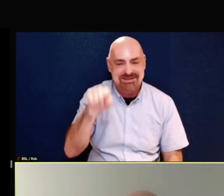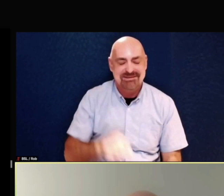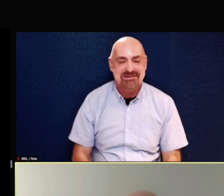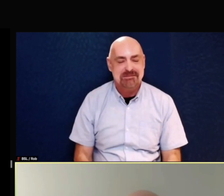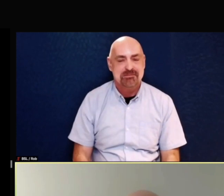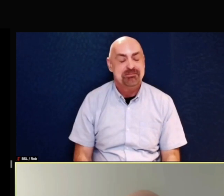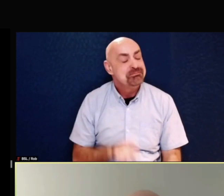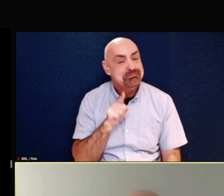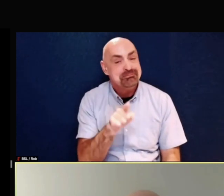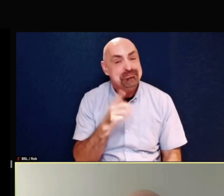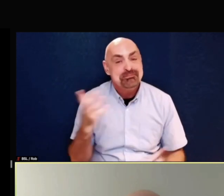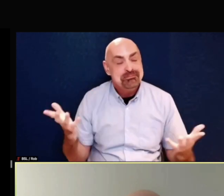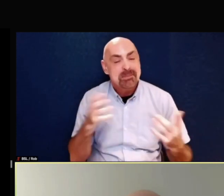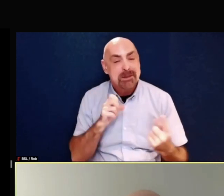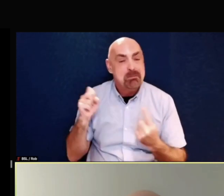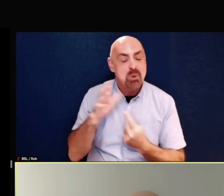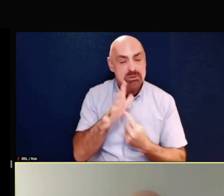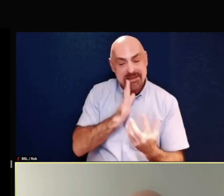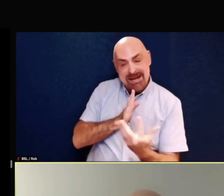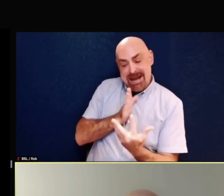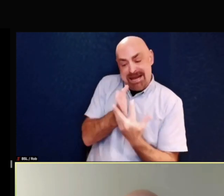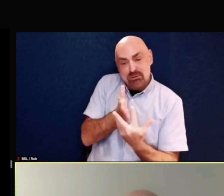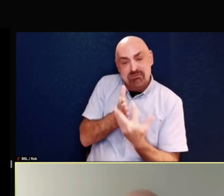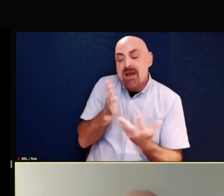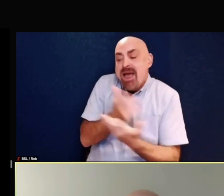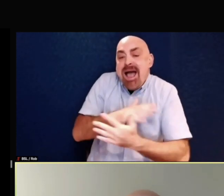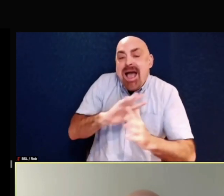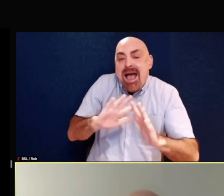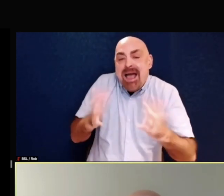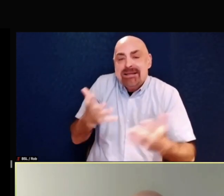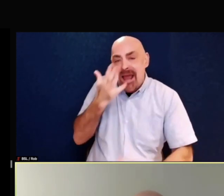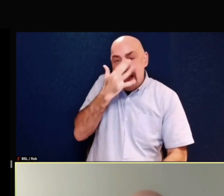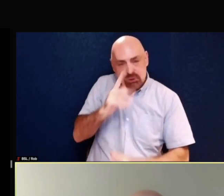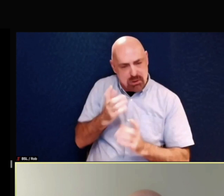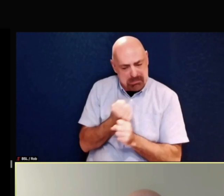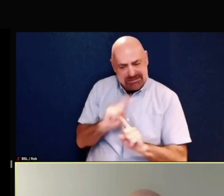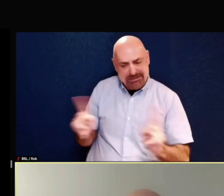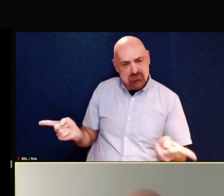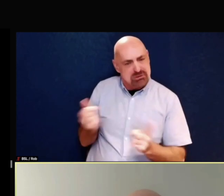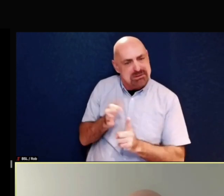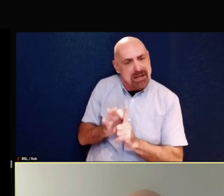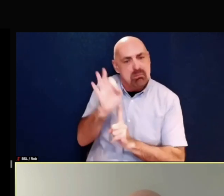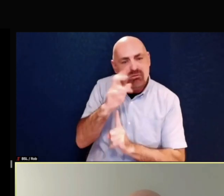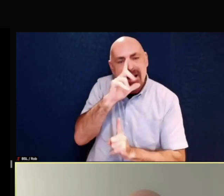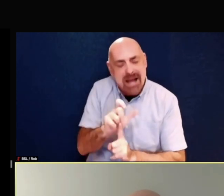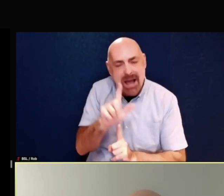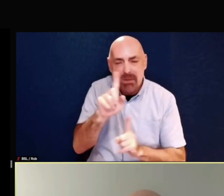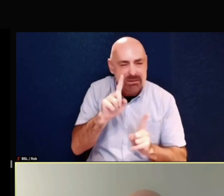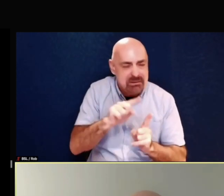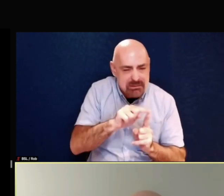What's important, I guess, is that interventions at all ages can make a difference. You can see there's possibility for making a